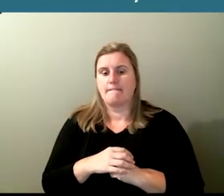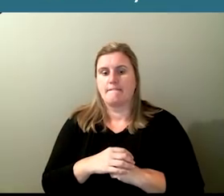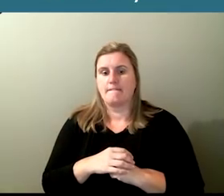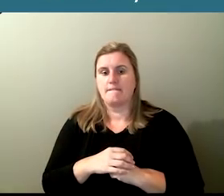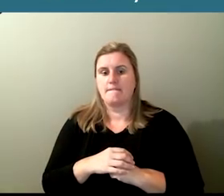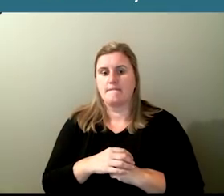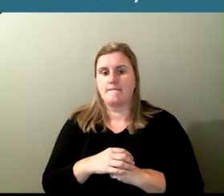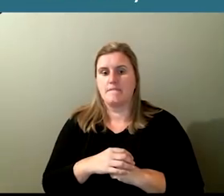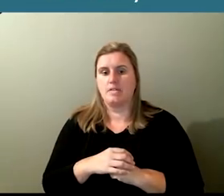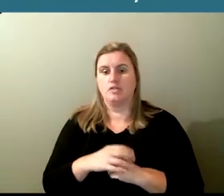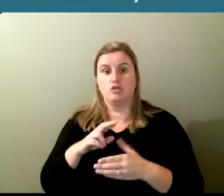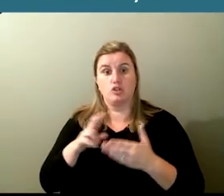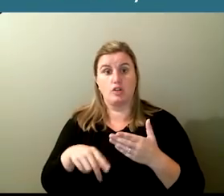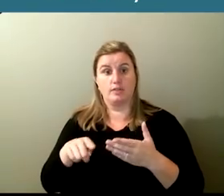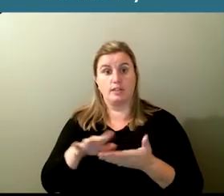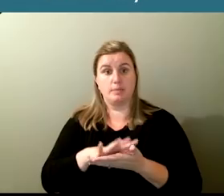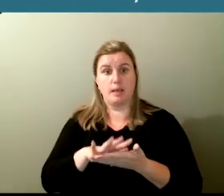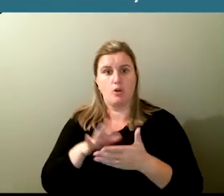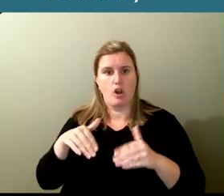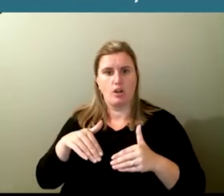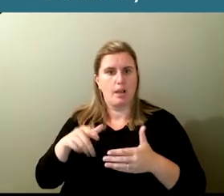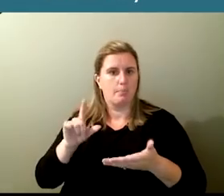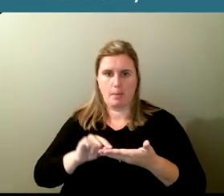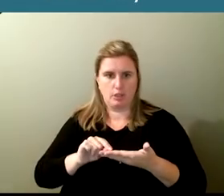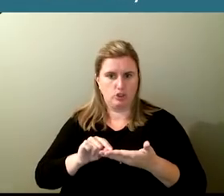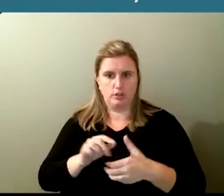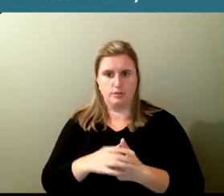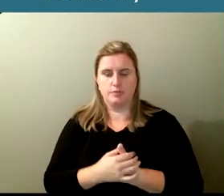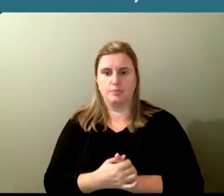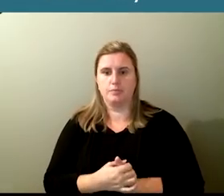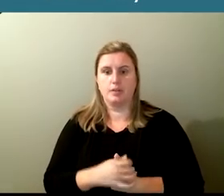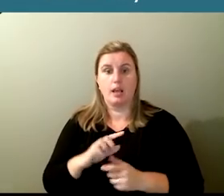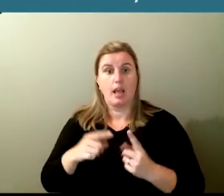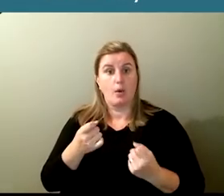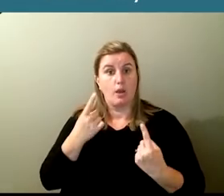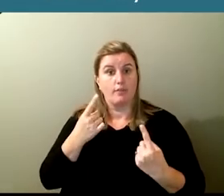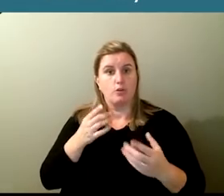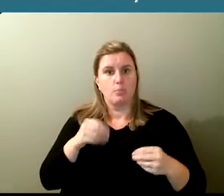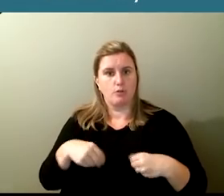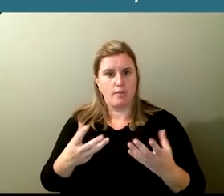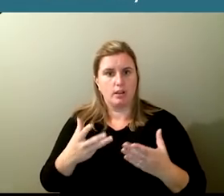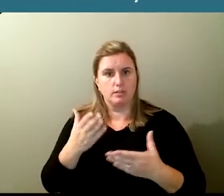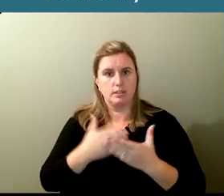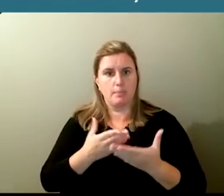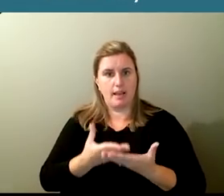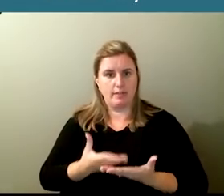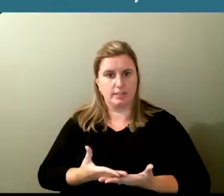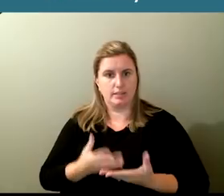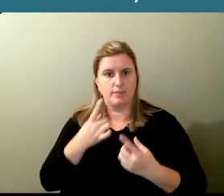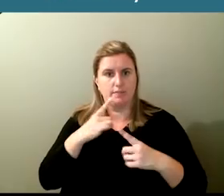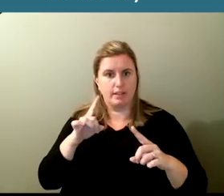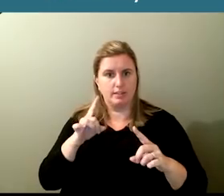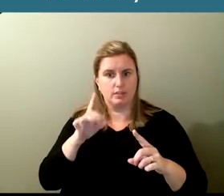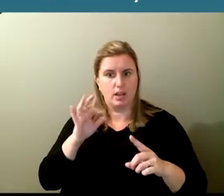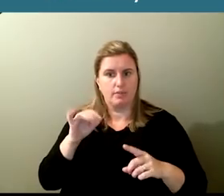so the results of this paper are yet unpublished. However, they provide some evidence of effectiveness of